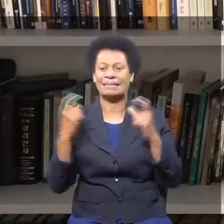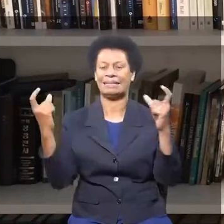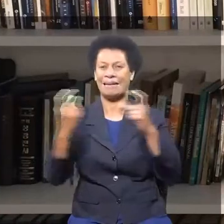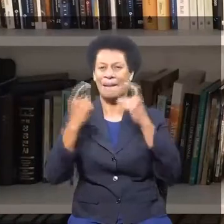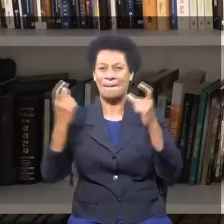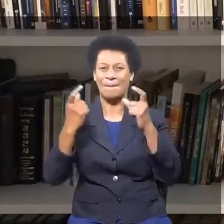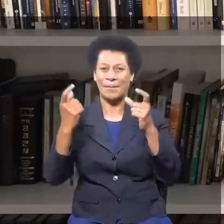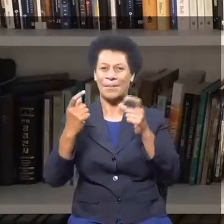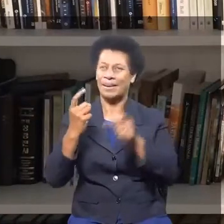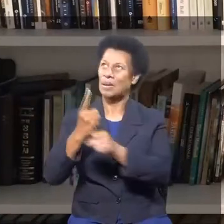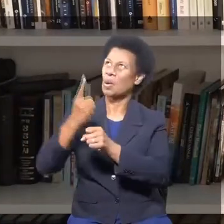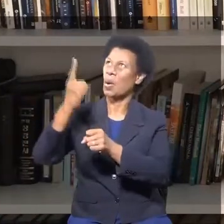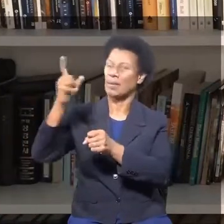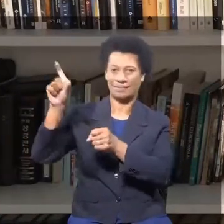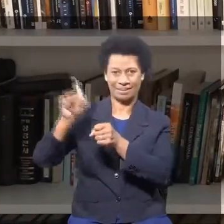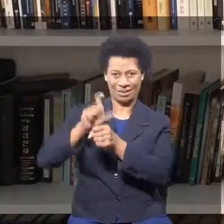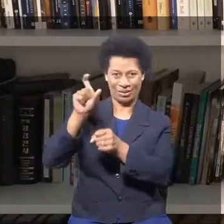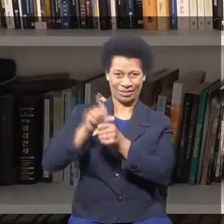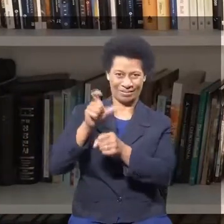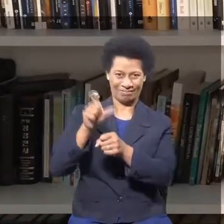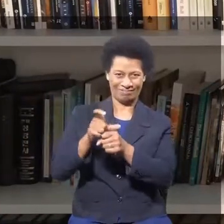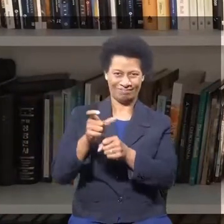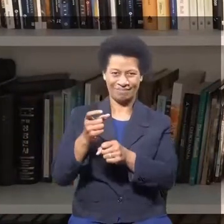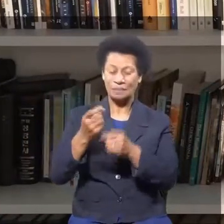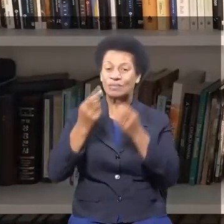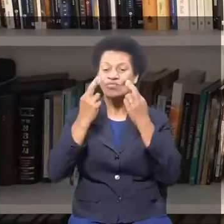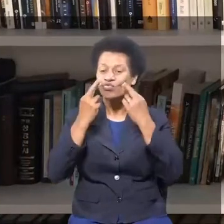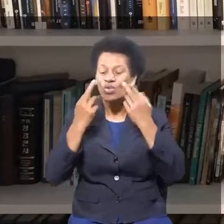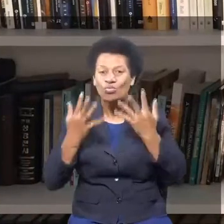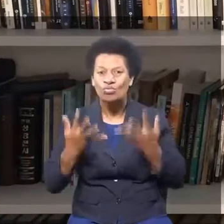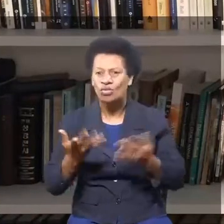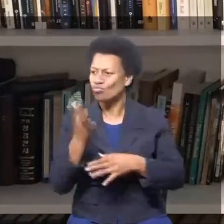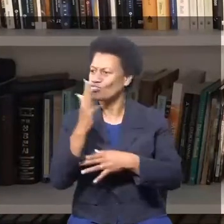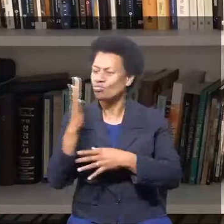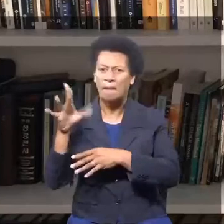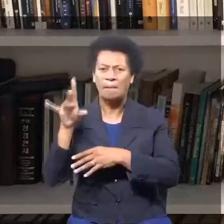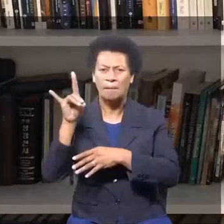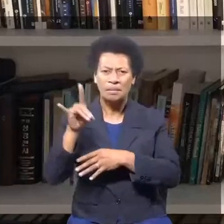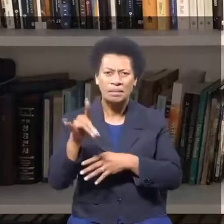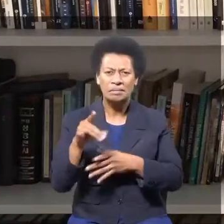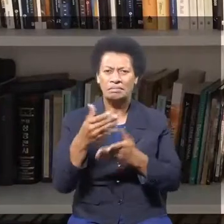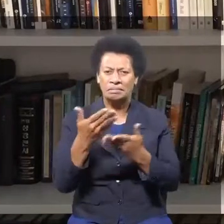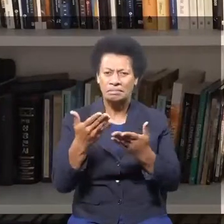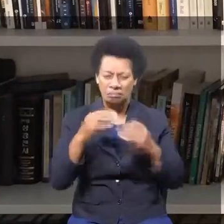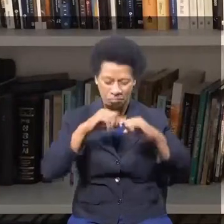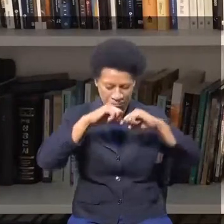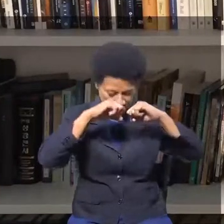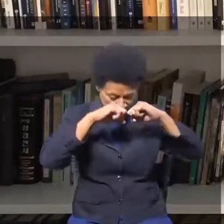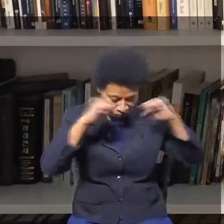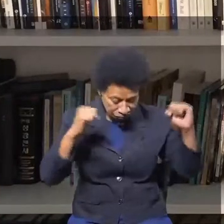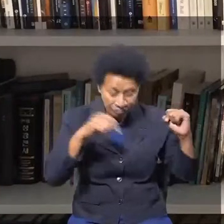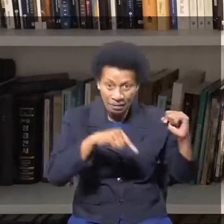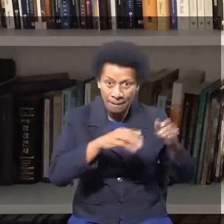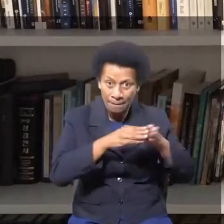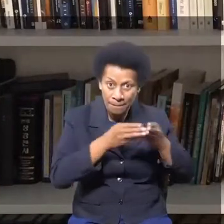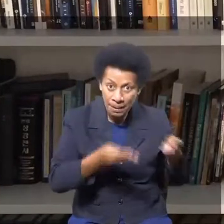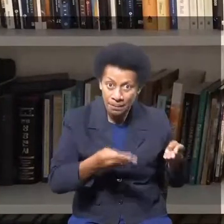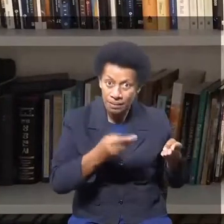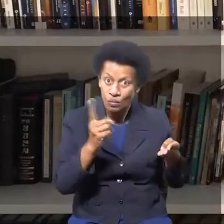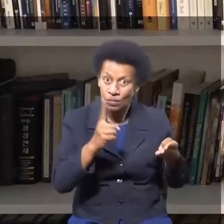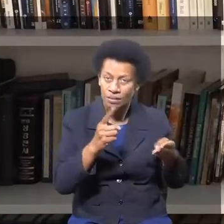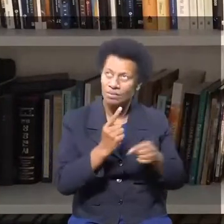We explore what God has done out in nature, but we also dive into the Bible to learn how God created as